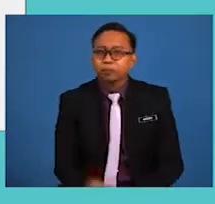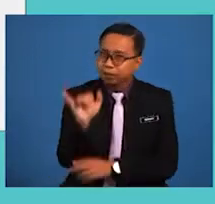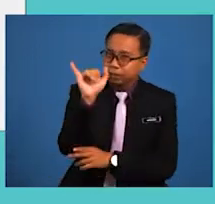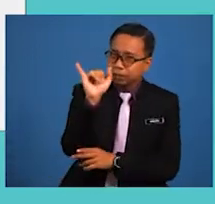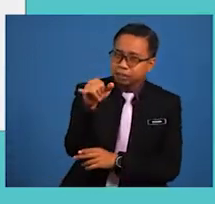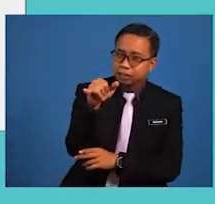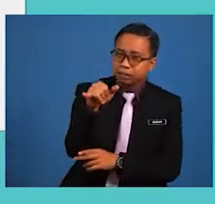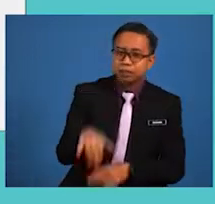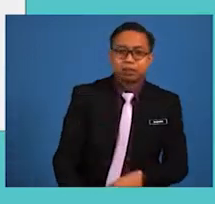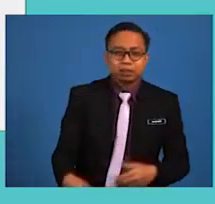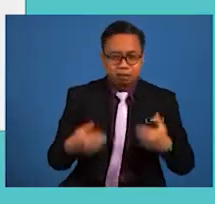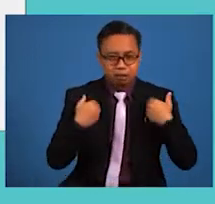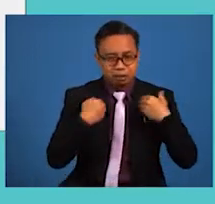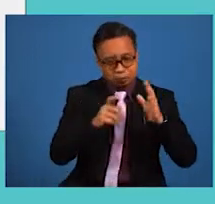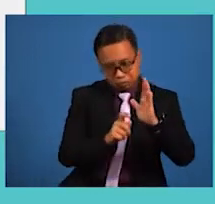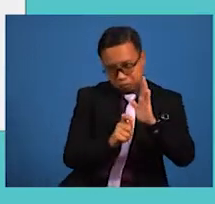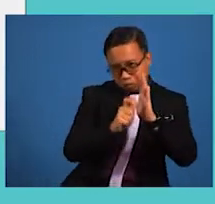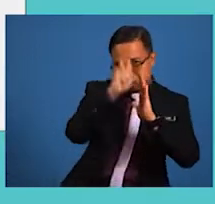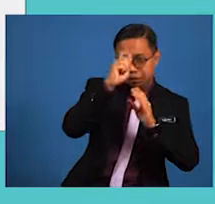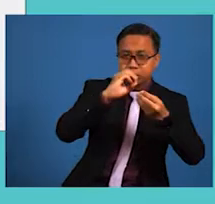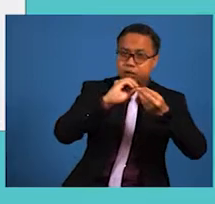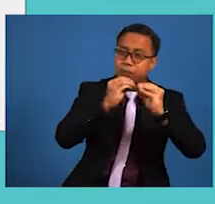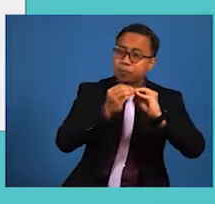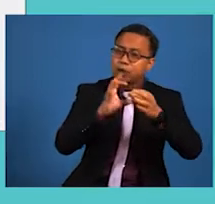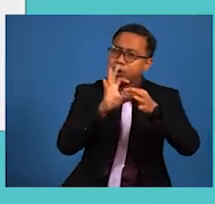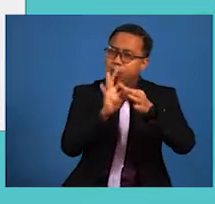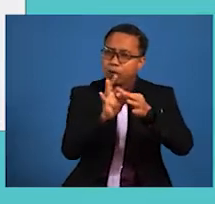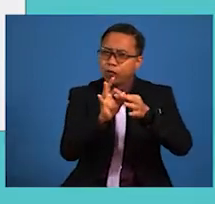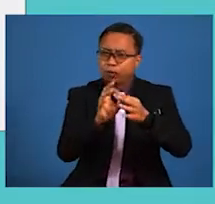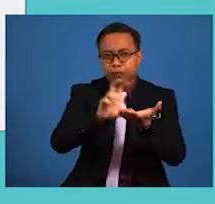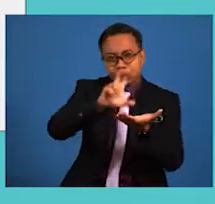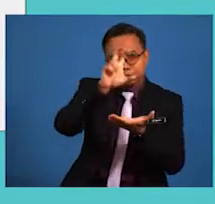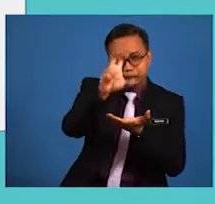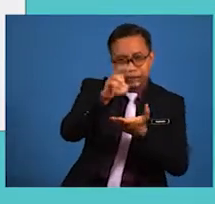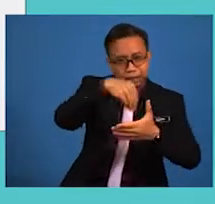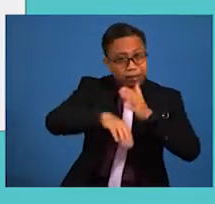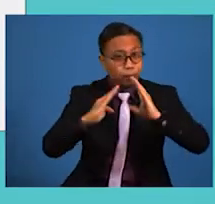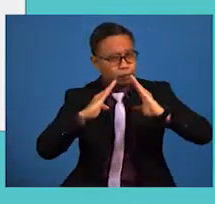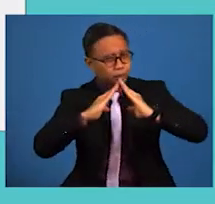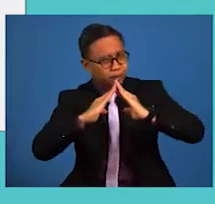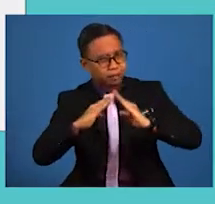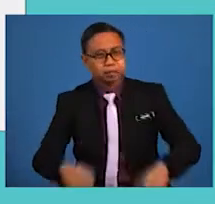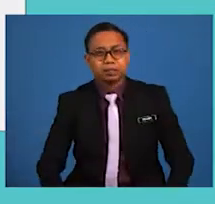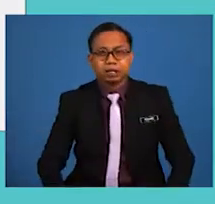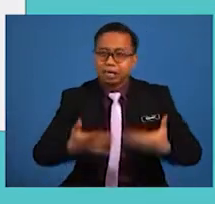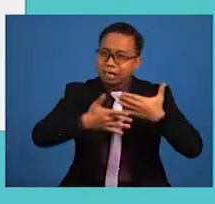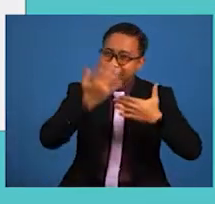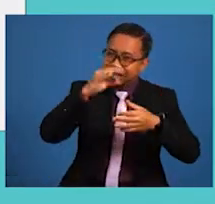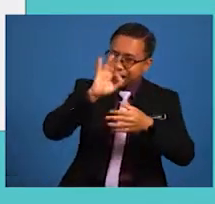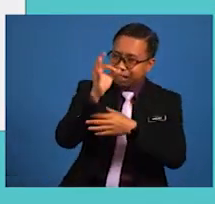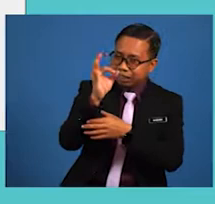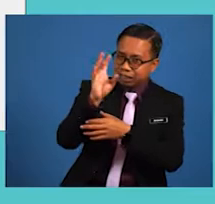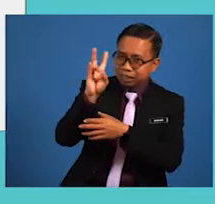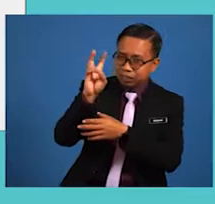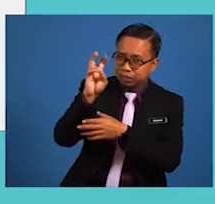Yes, there is an increase in the number of investors in properties, right? Earlier, in